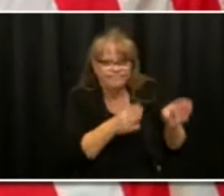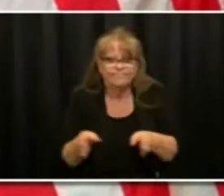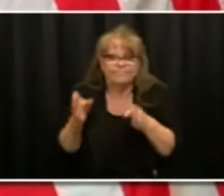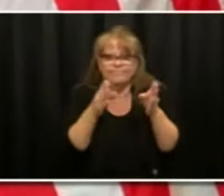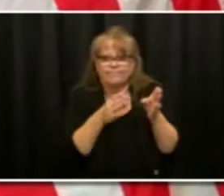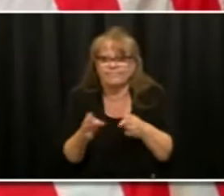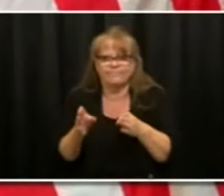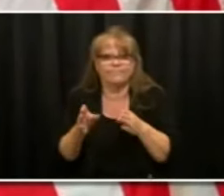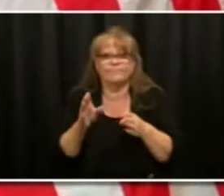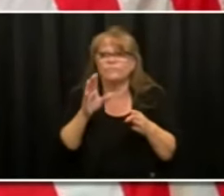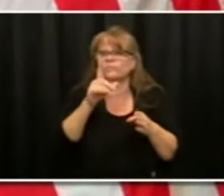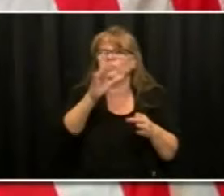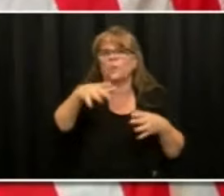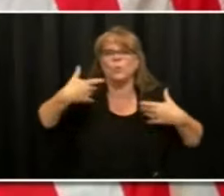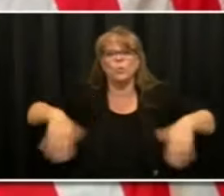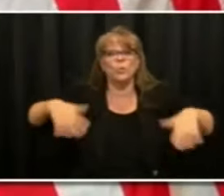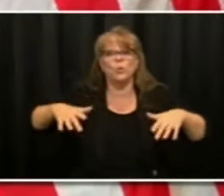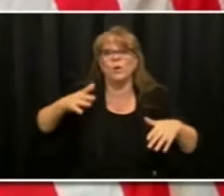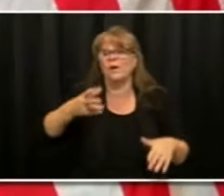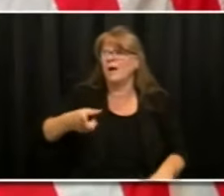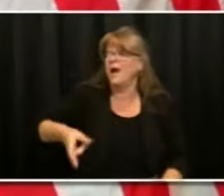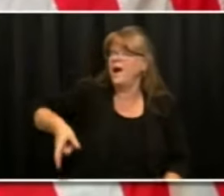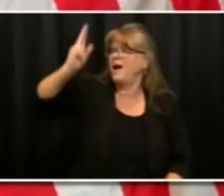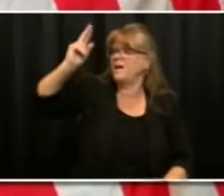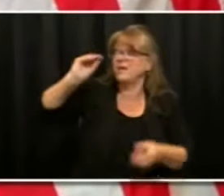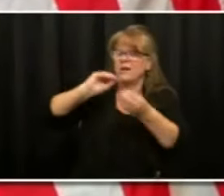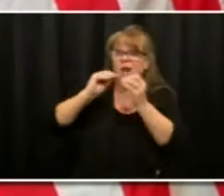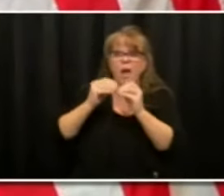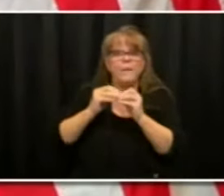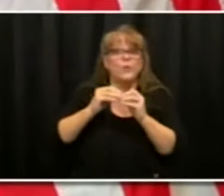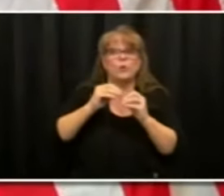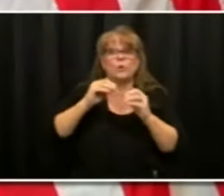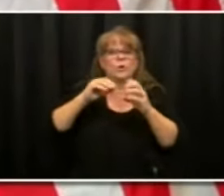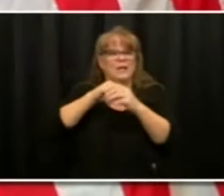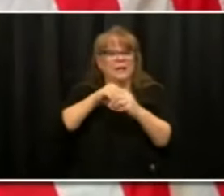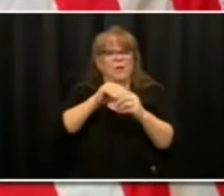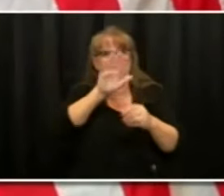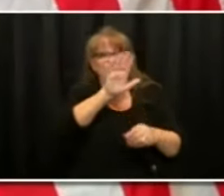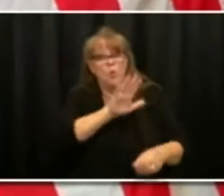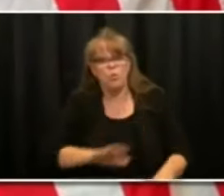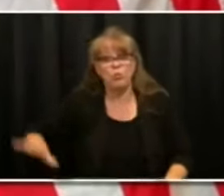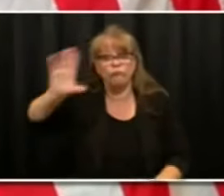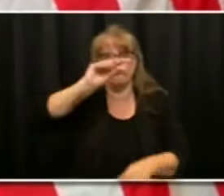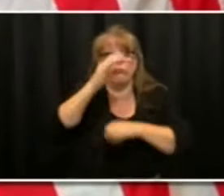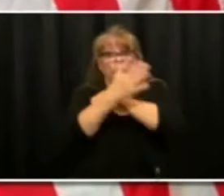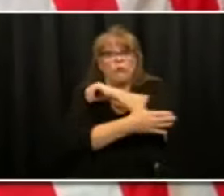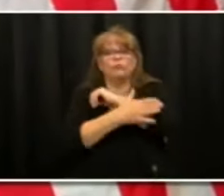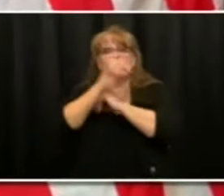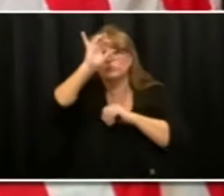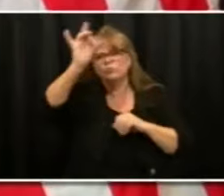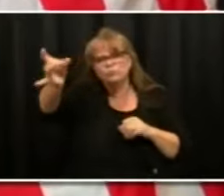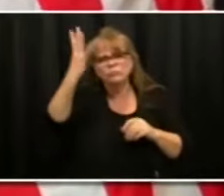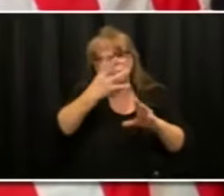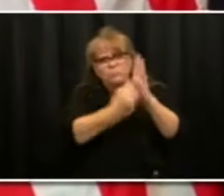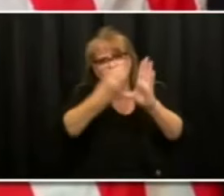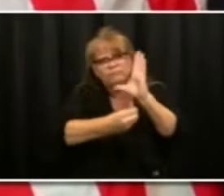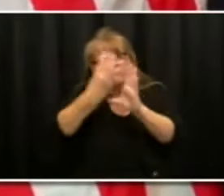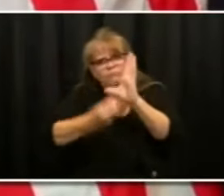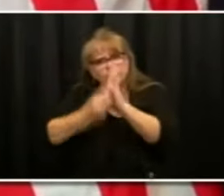per capita than any other country, and it's not over yet. That's not an area America wants to